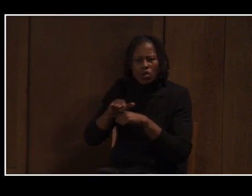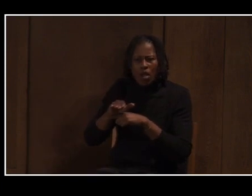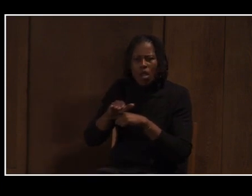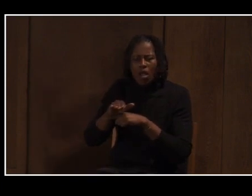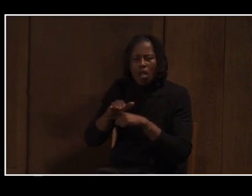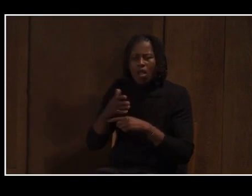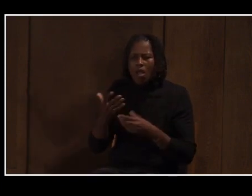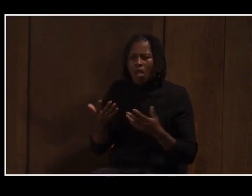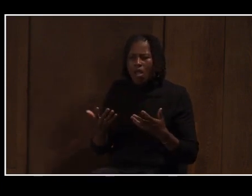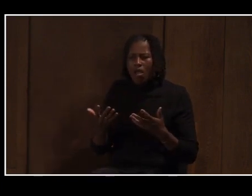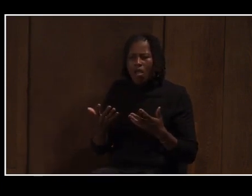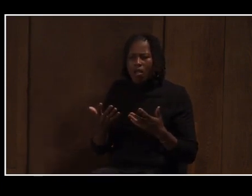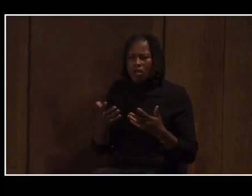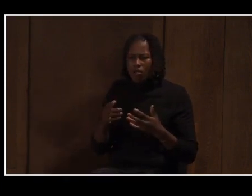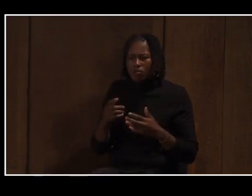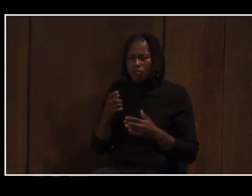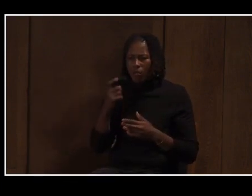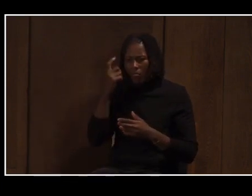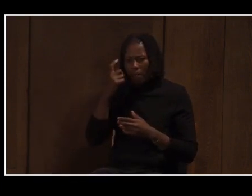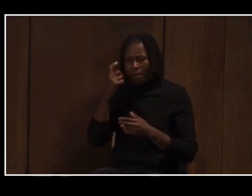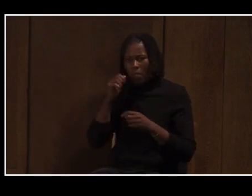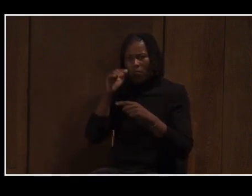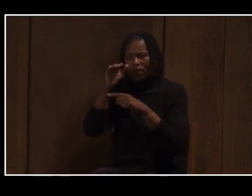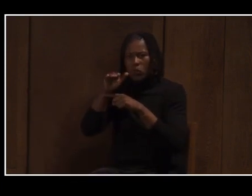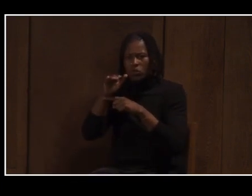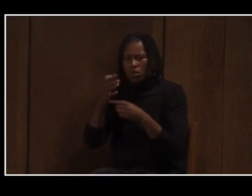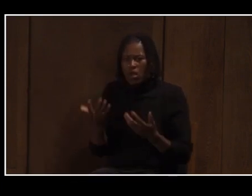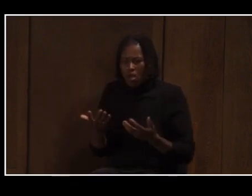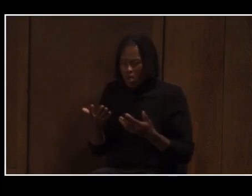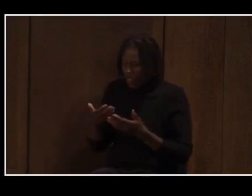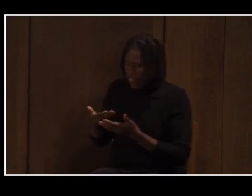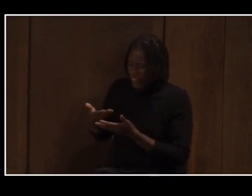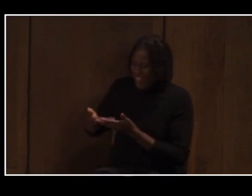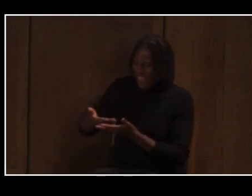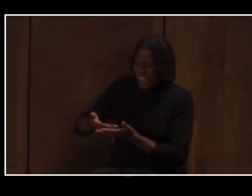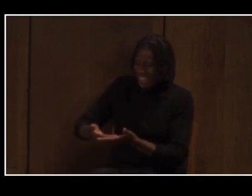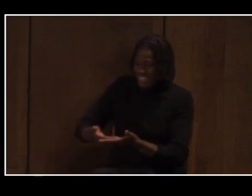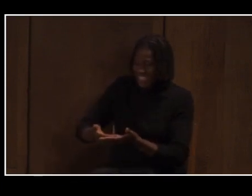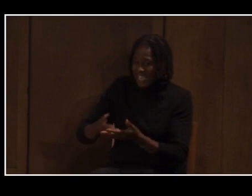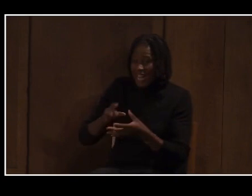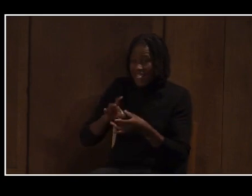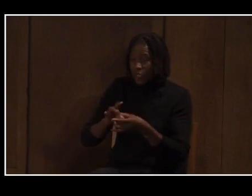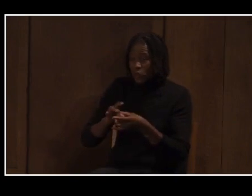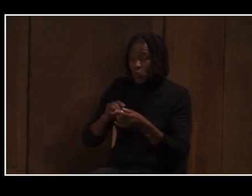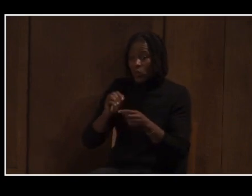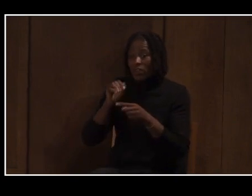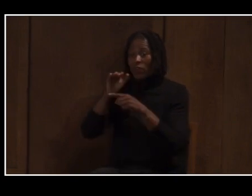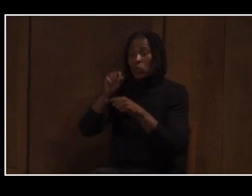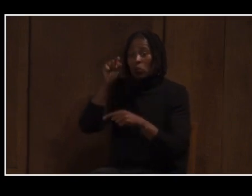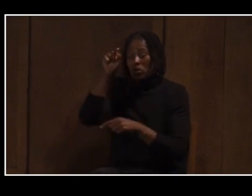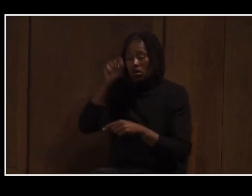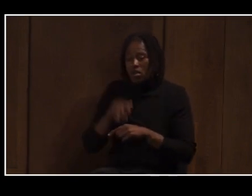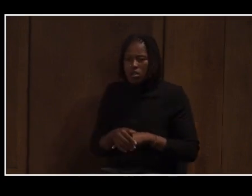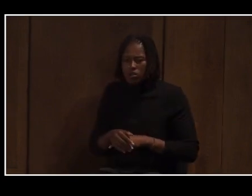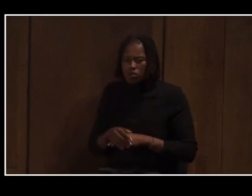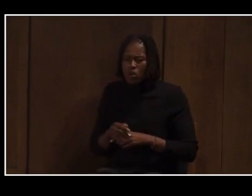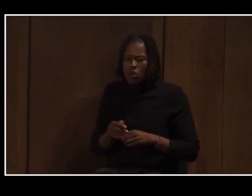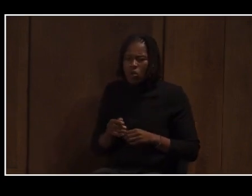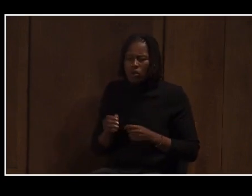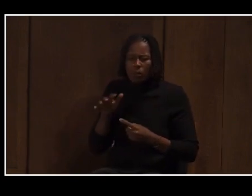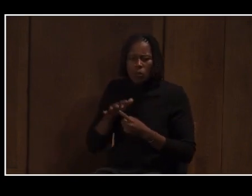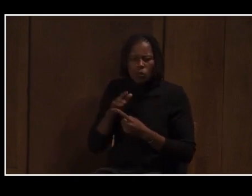aspect of how one thinks about the future and how one thinks about the legacy in relation to the future. And it's quite important for us to think about that.